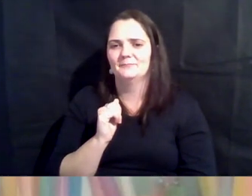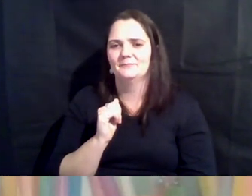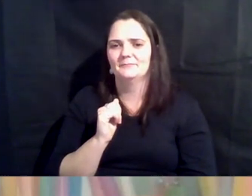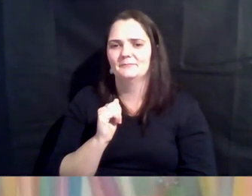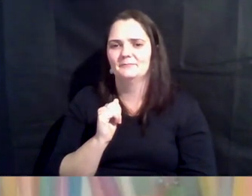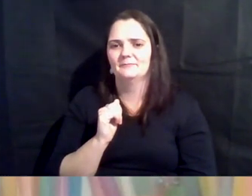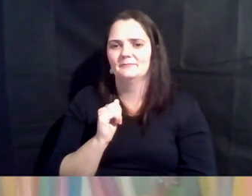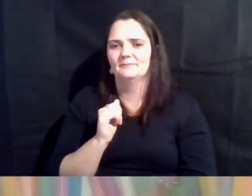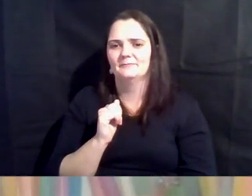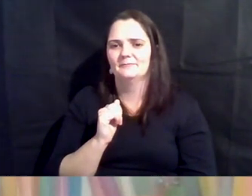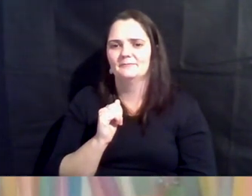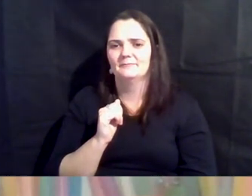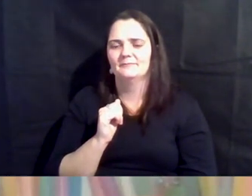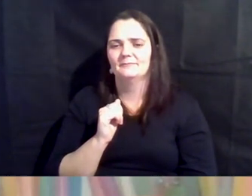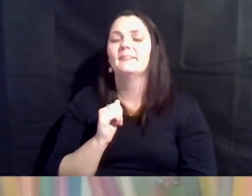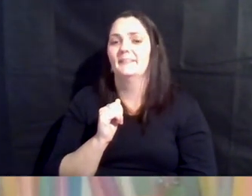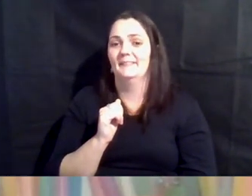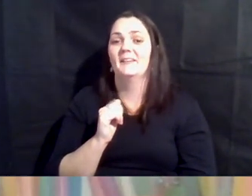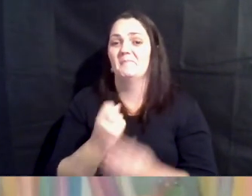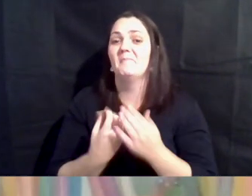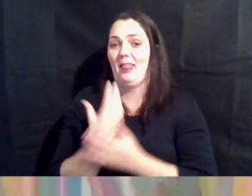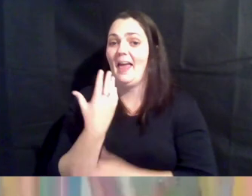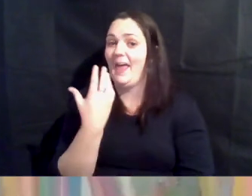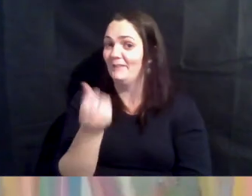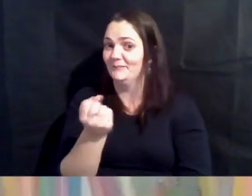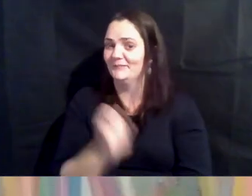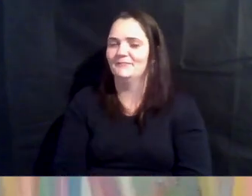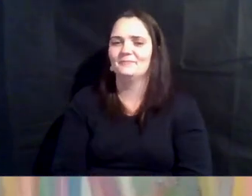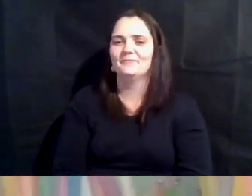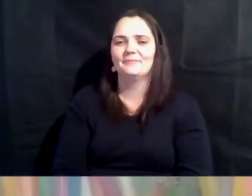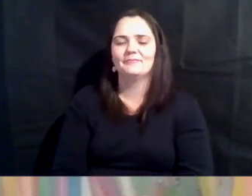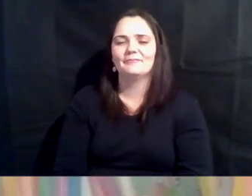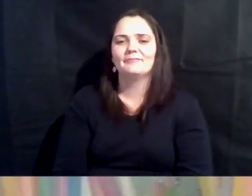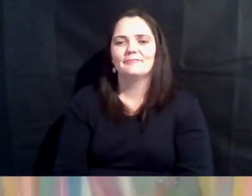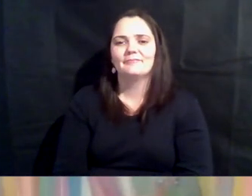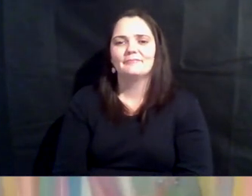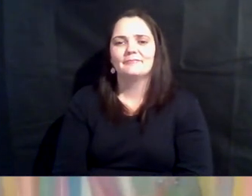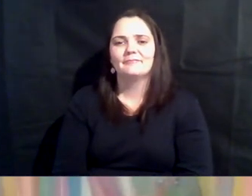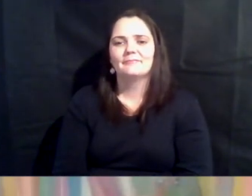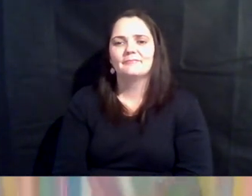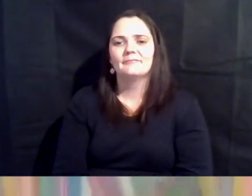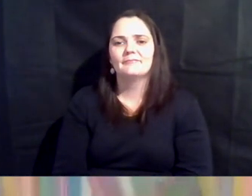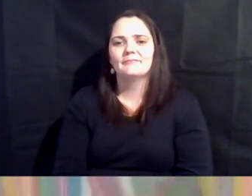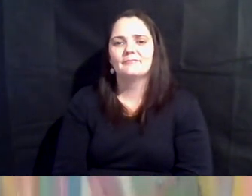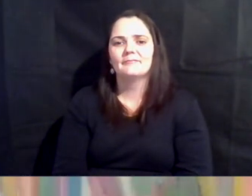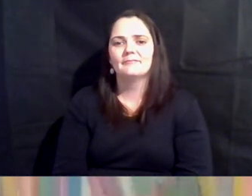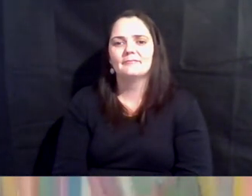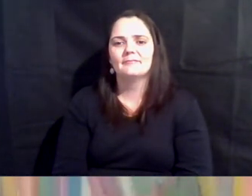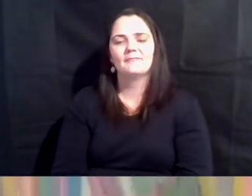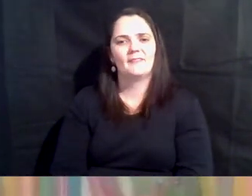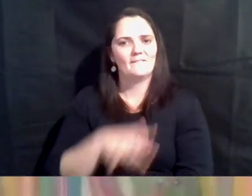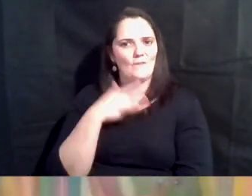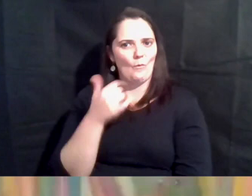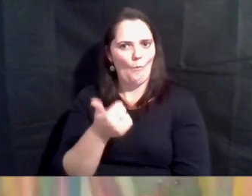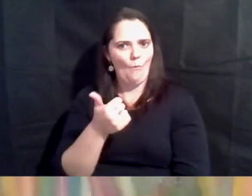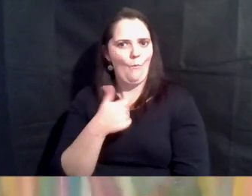Cool. All right. We've got some foliage. It's happening. Cool. Okay. I'm feeling good